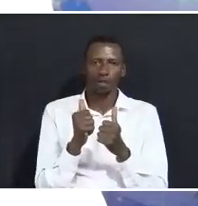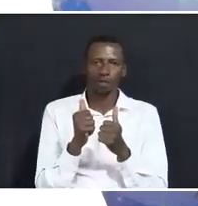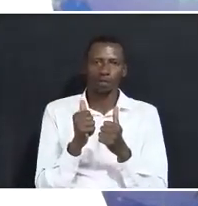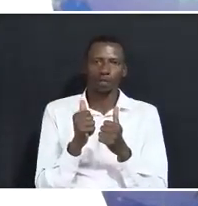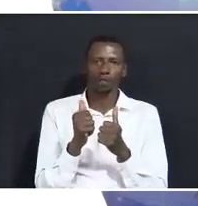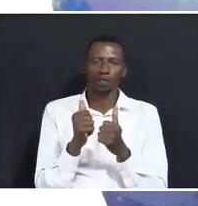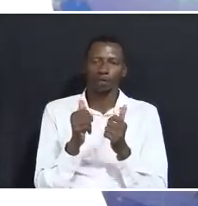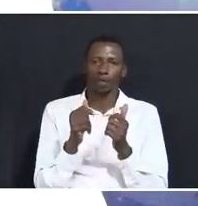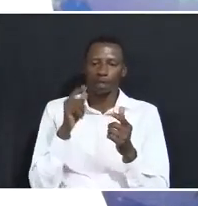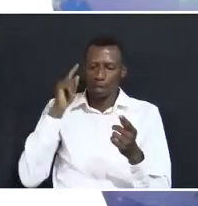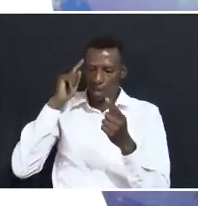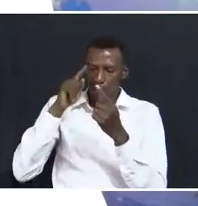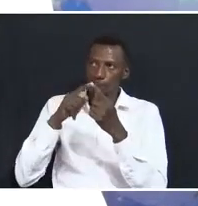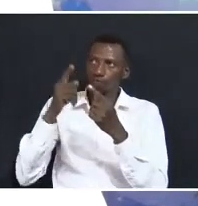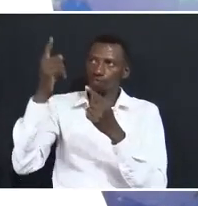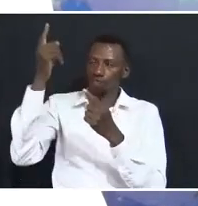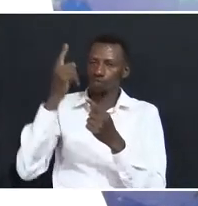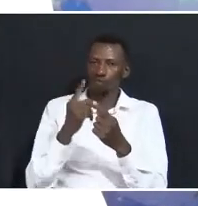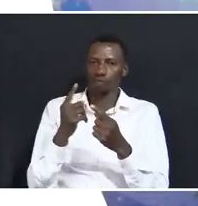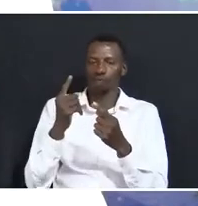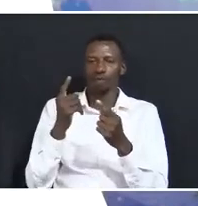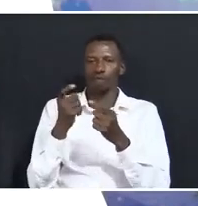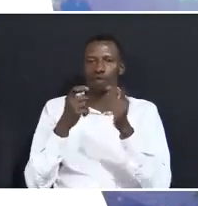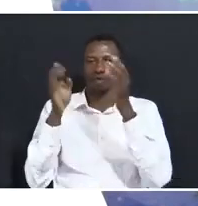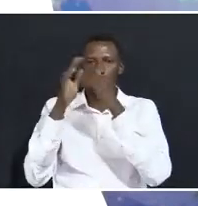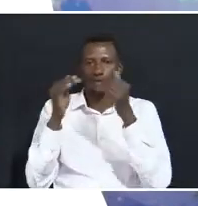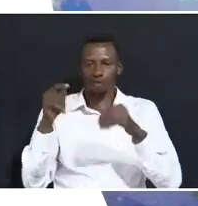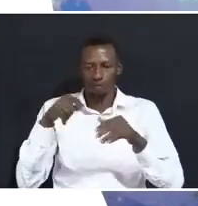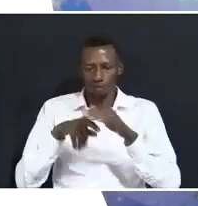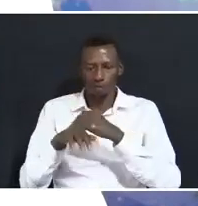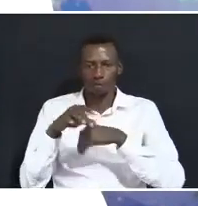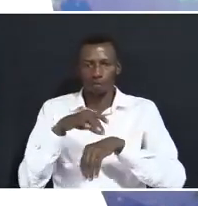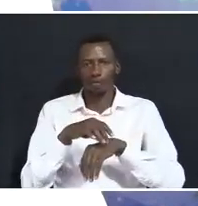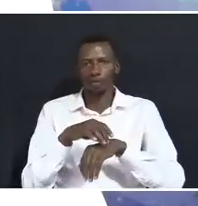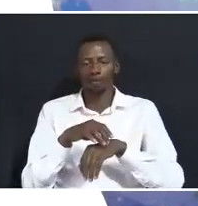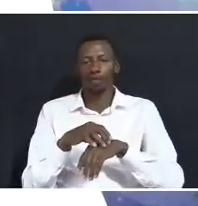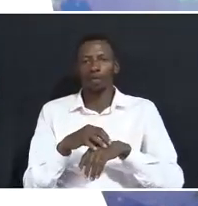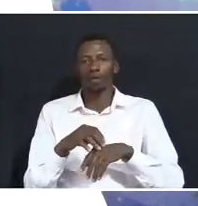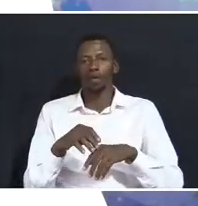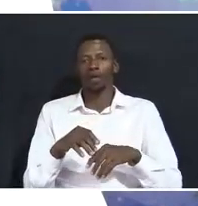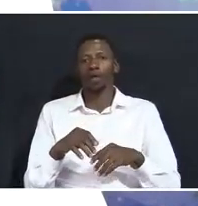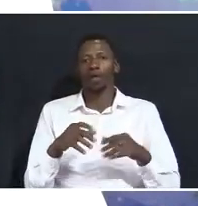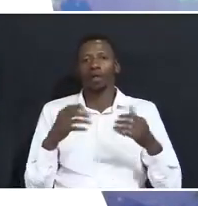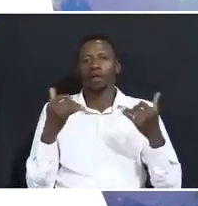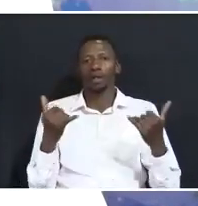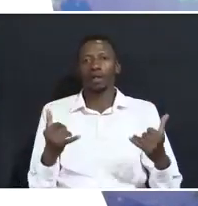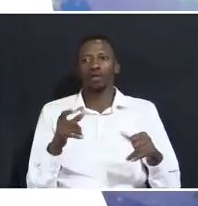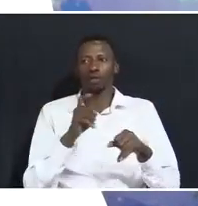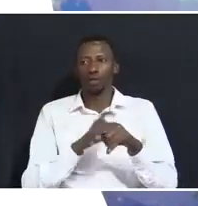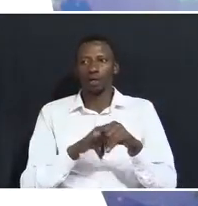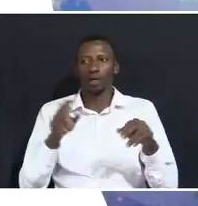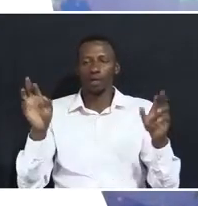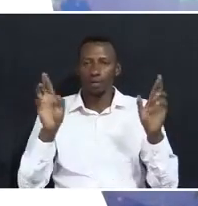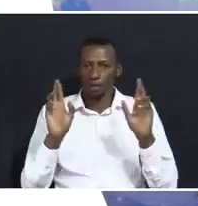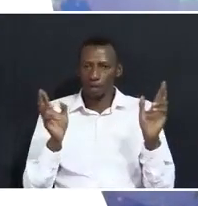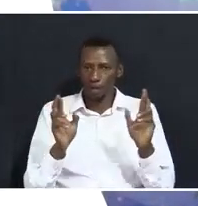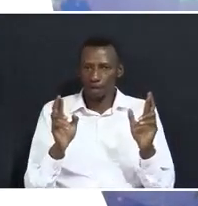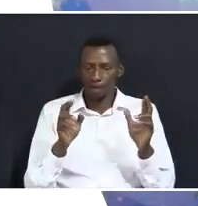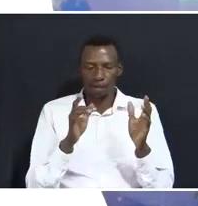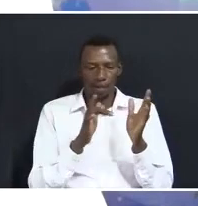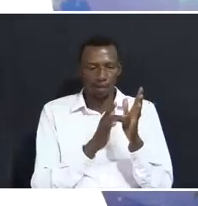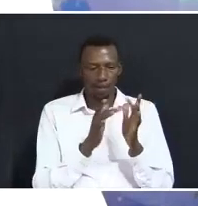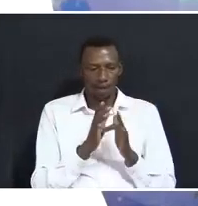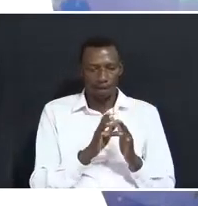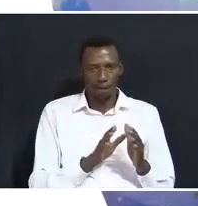planet Earth. Luke tells us in chapter 9, verse 51, when the time had come, now he headed towards